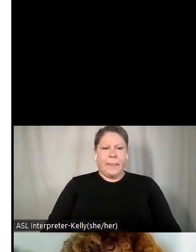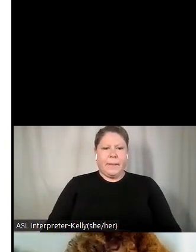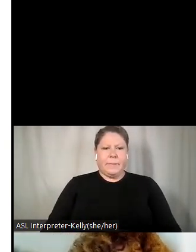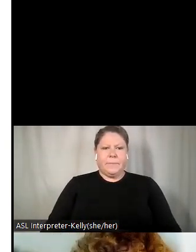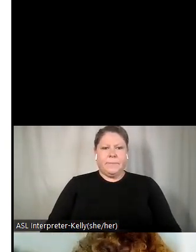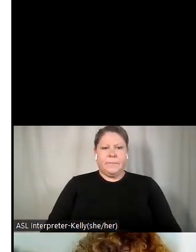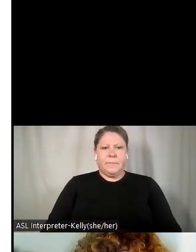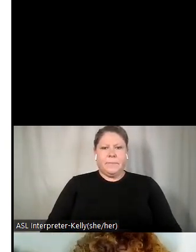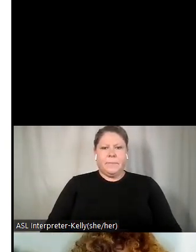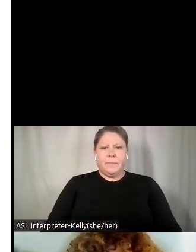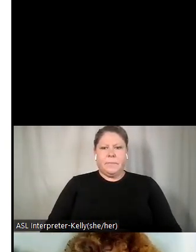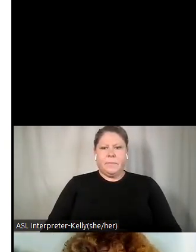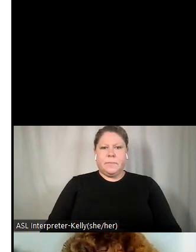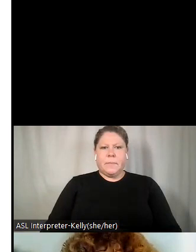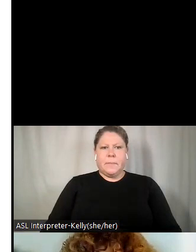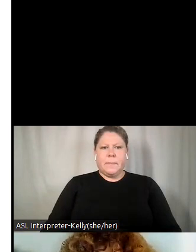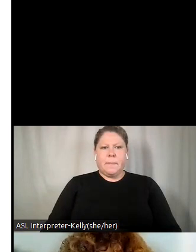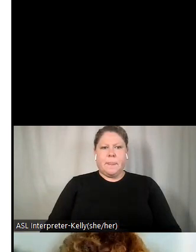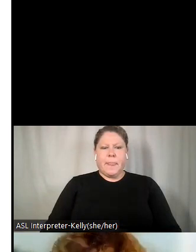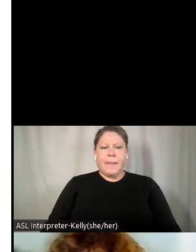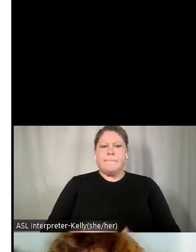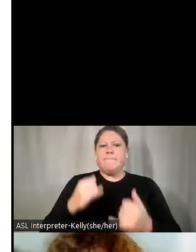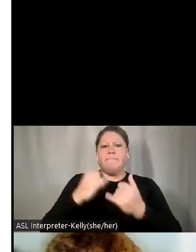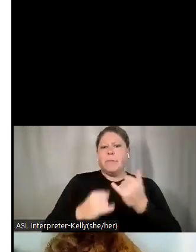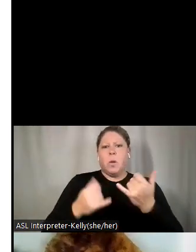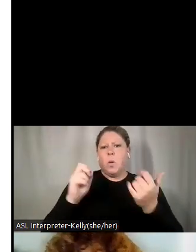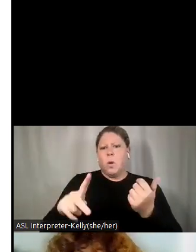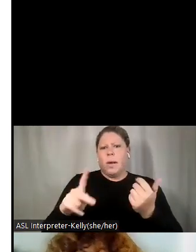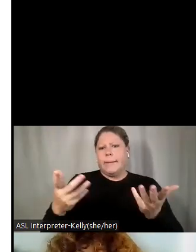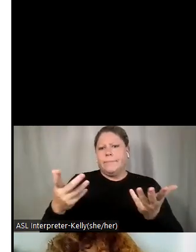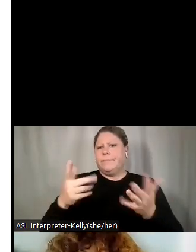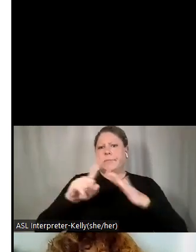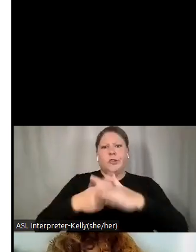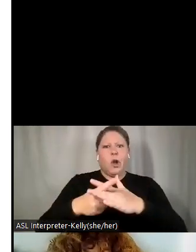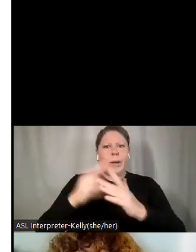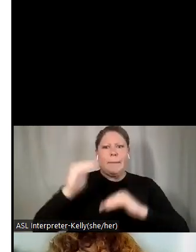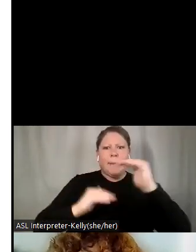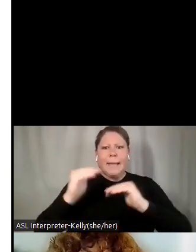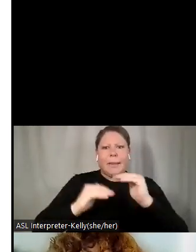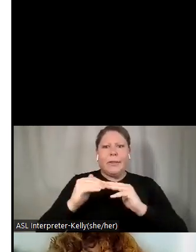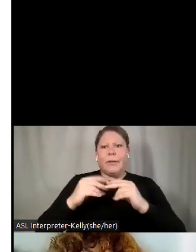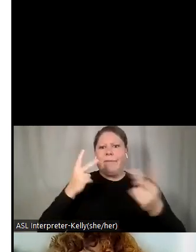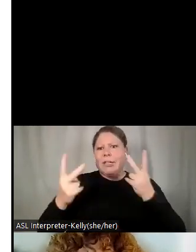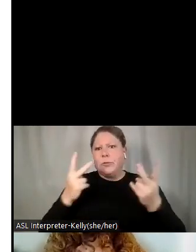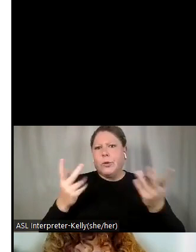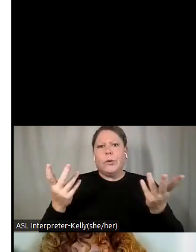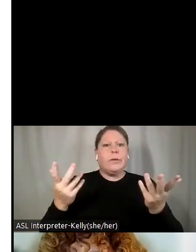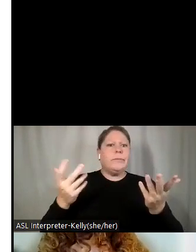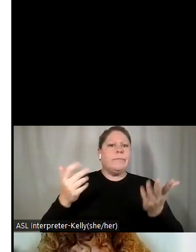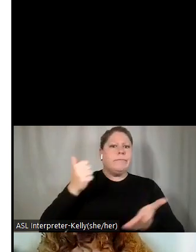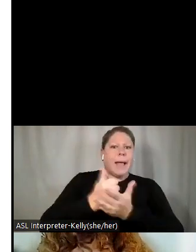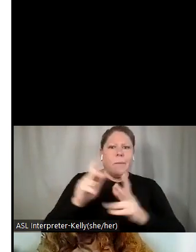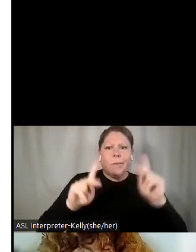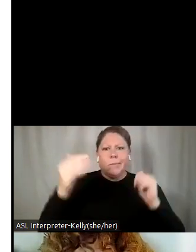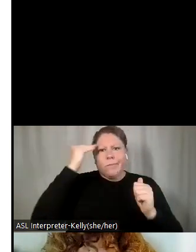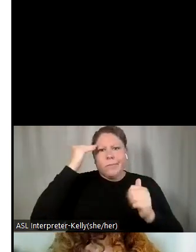And then lastly, we started to think about, okay, well, we're starting to build all these visuals. We're helping people understand what lean transformation